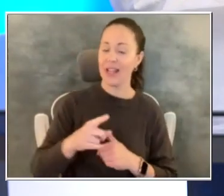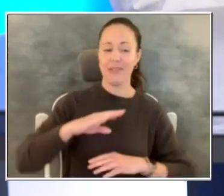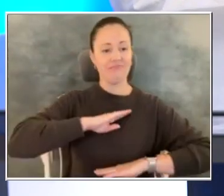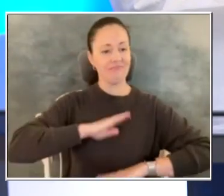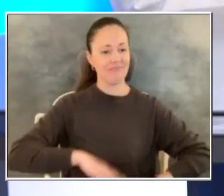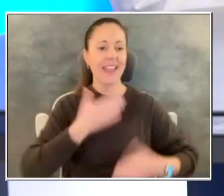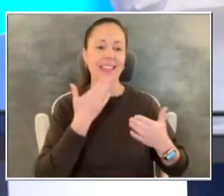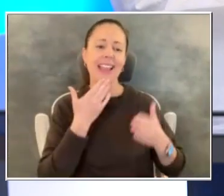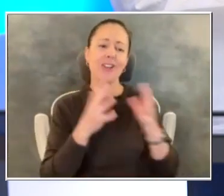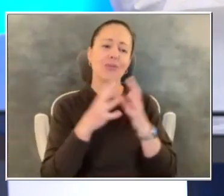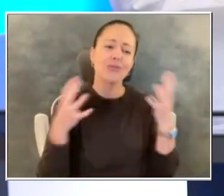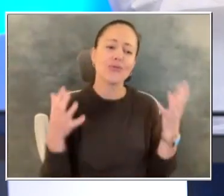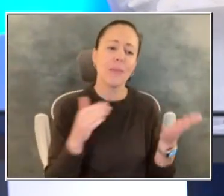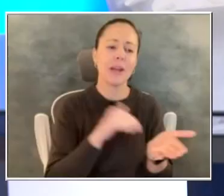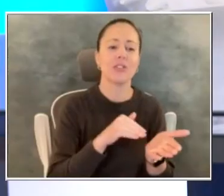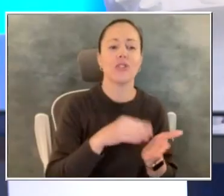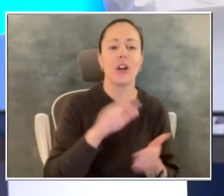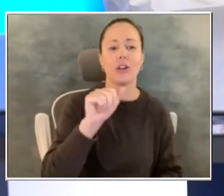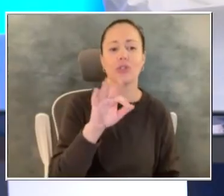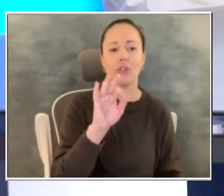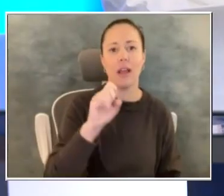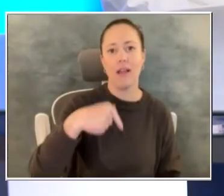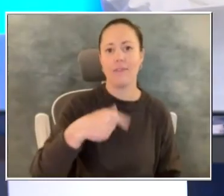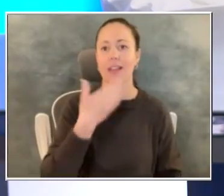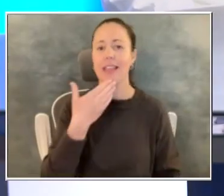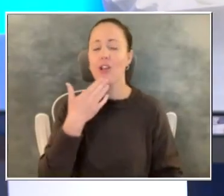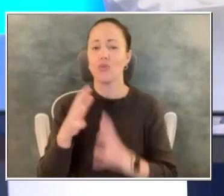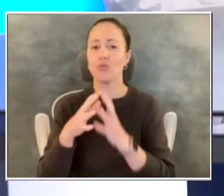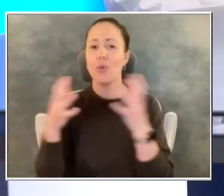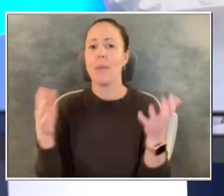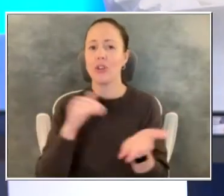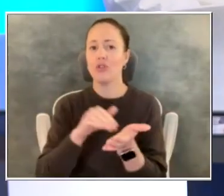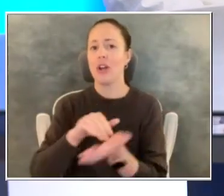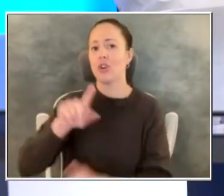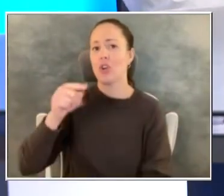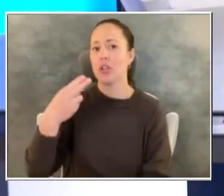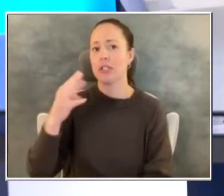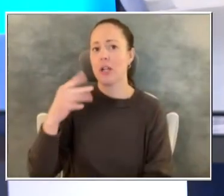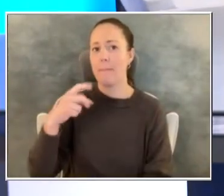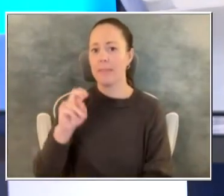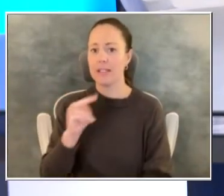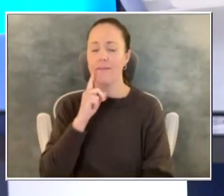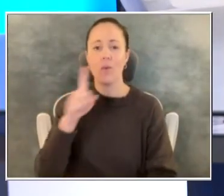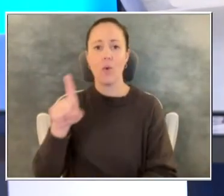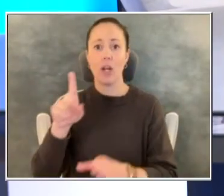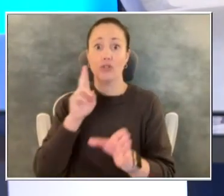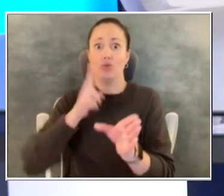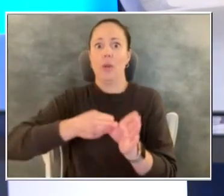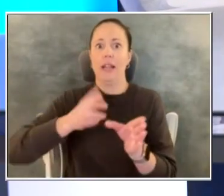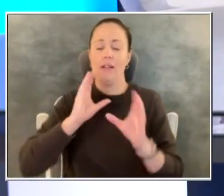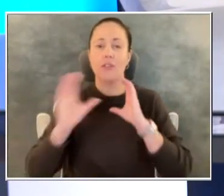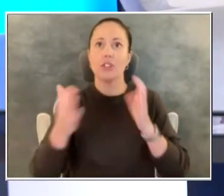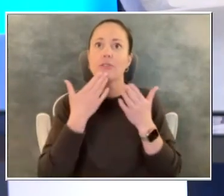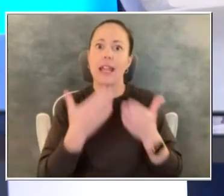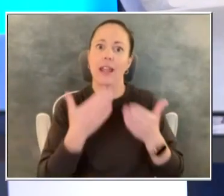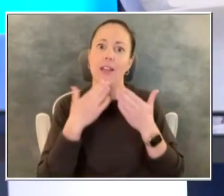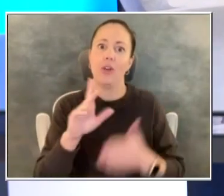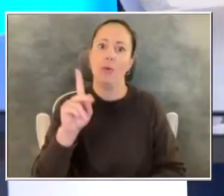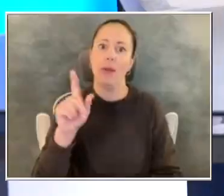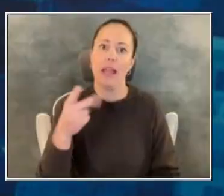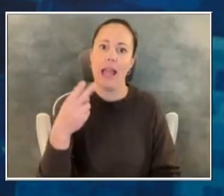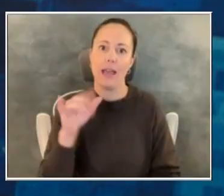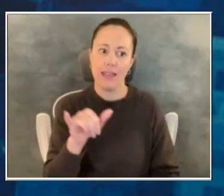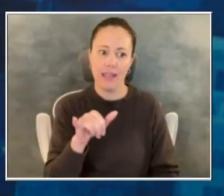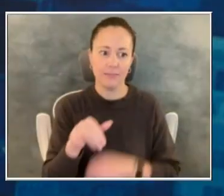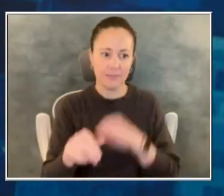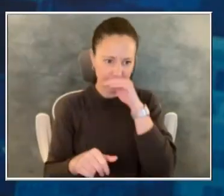Dr. Afak, and thank you so much, Dr. Hoos-Thompson, for joining the conversation. And huge thank you to Kathy for letting us go along on your